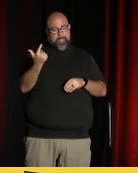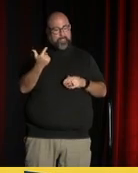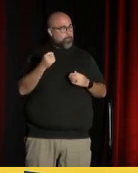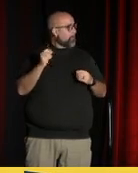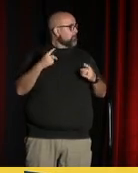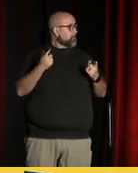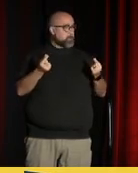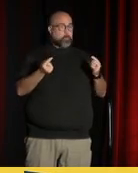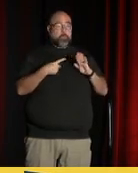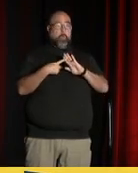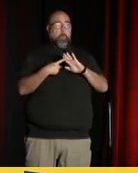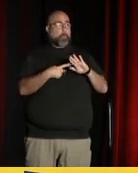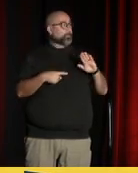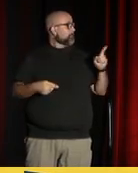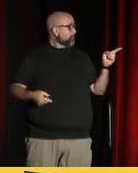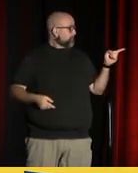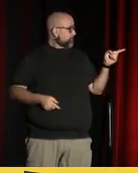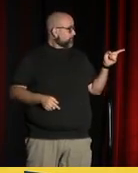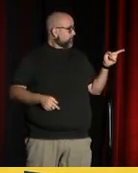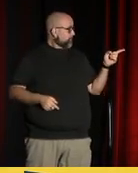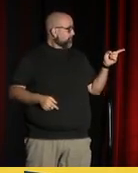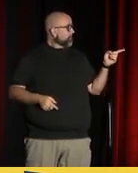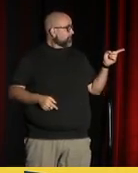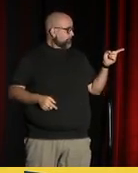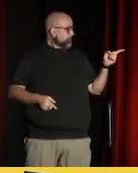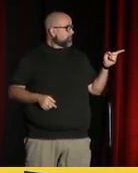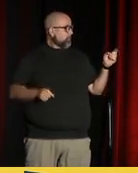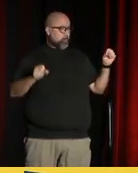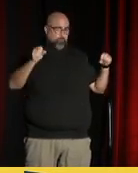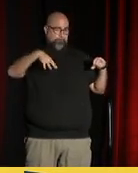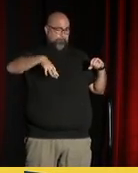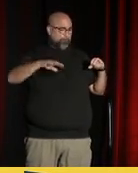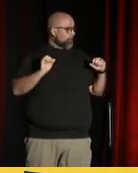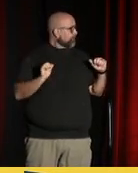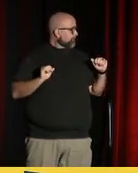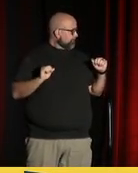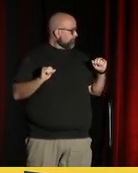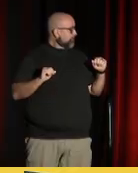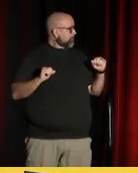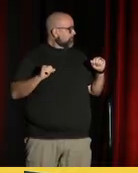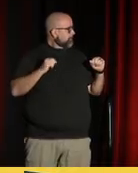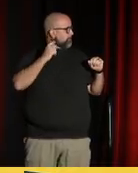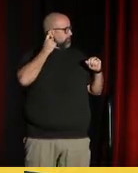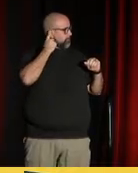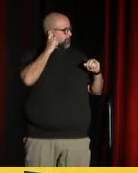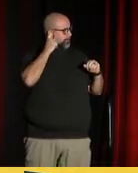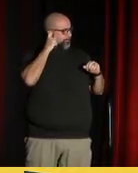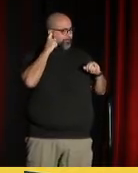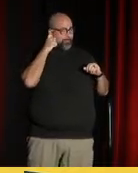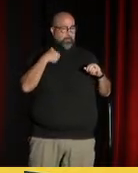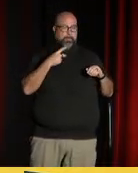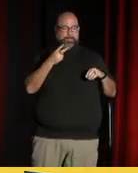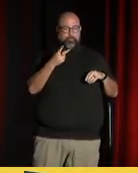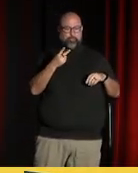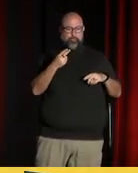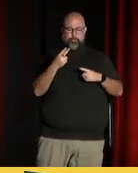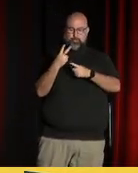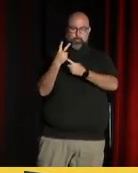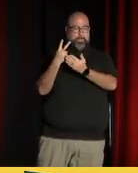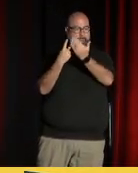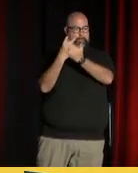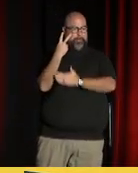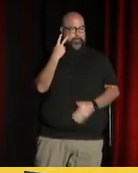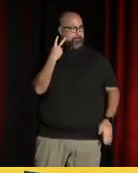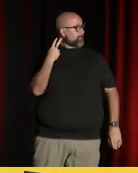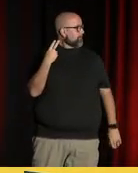what I want you to do. Show everybody the rope. Good. Drop it in the bag. Now, Andrew, I want you to make a pair of scissors for me like this.